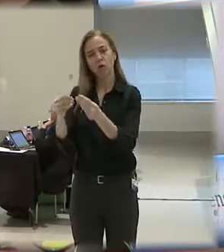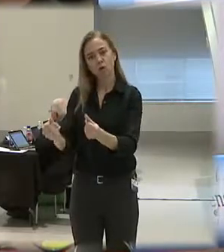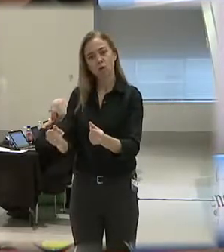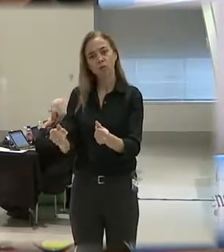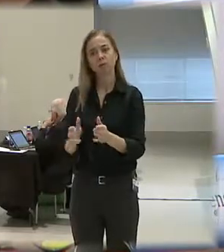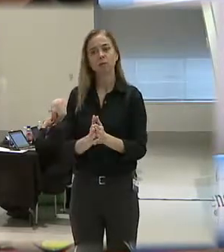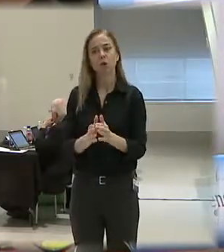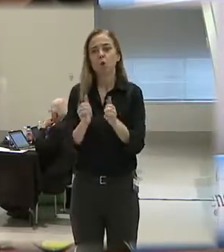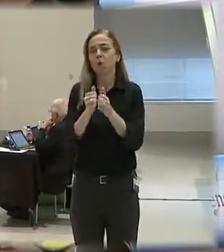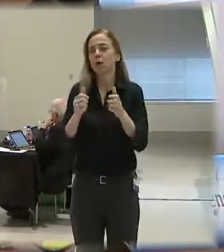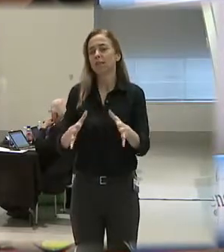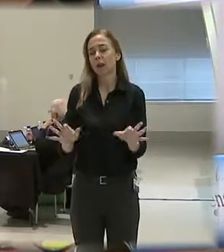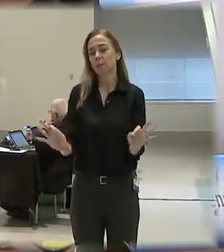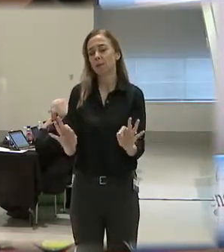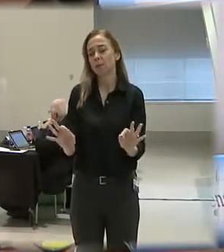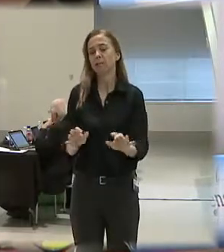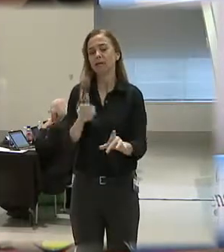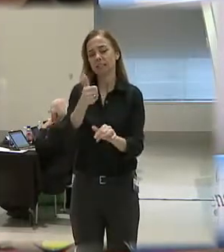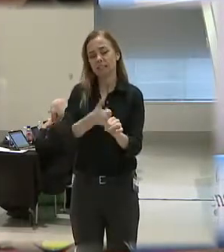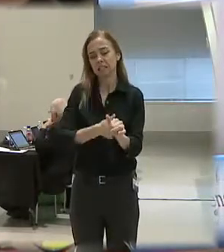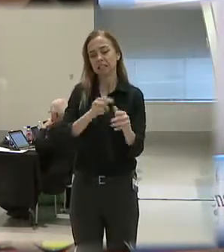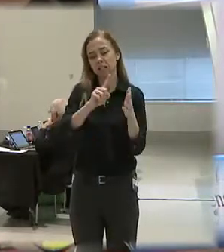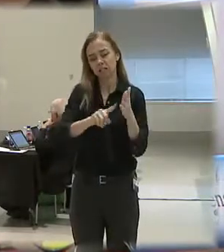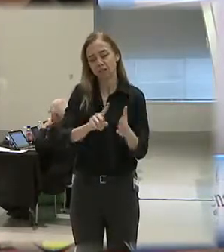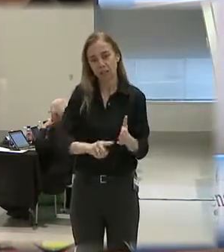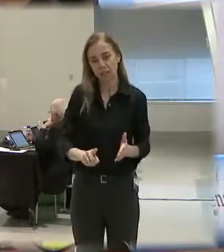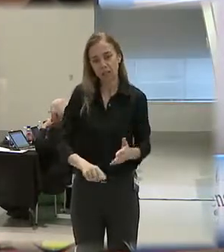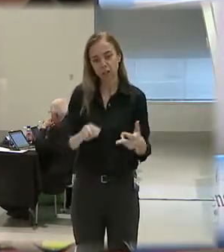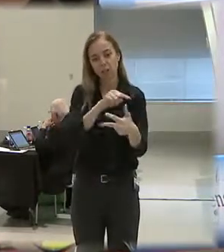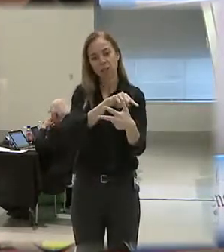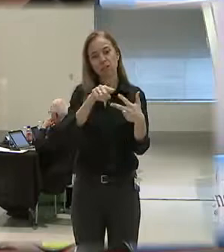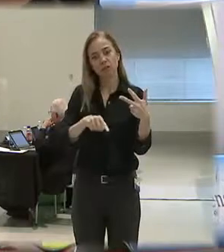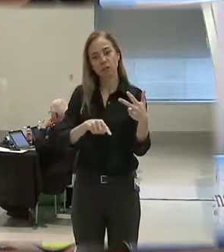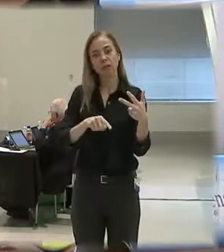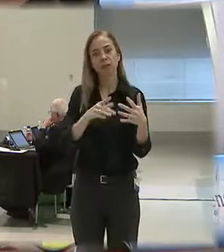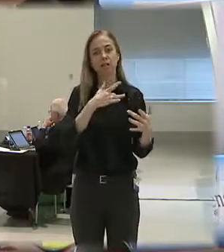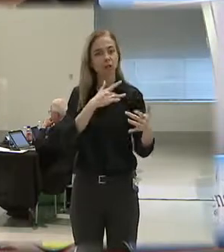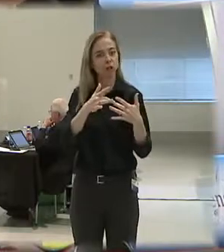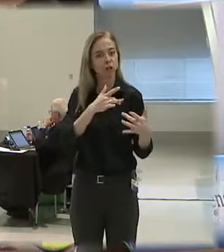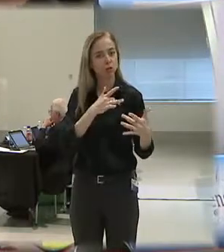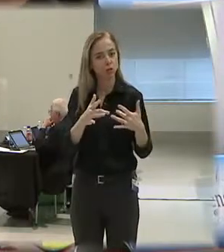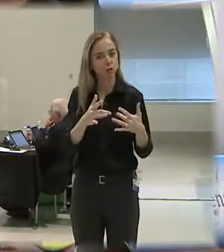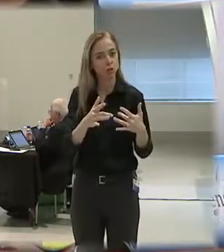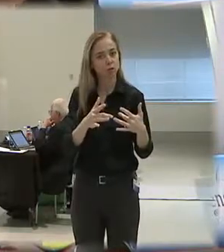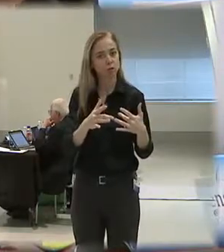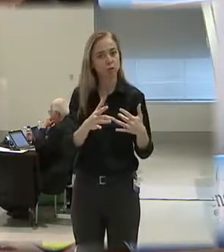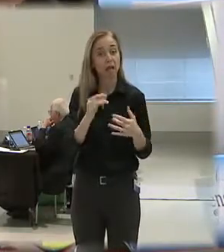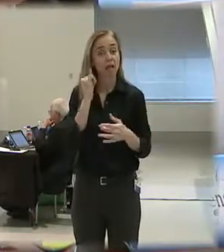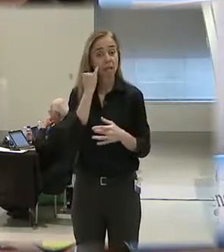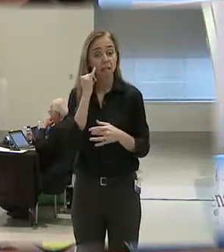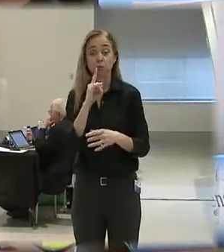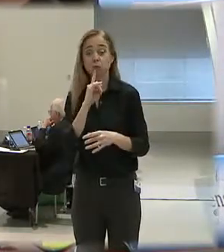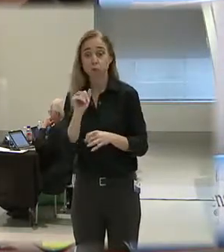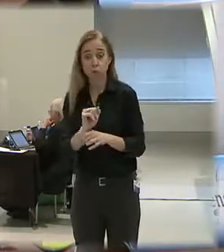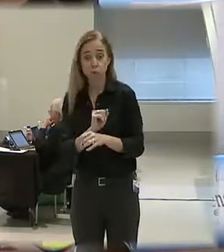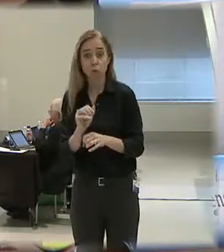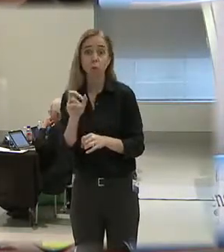minimizing investigations from multiple points with these three different concerns that are, and whether they're legitimate concerns.